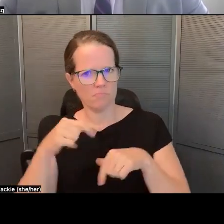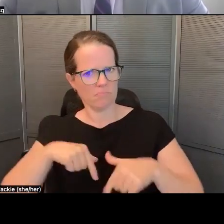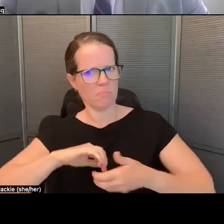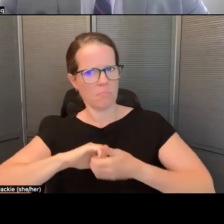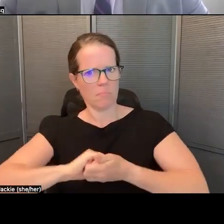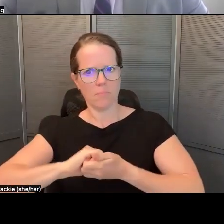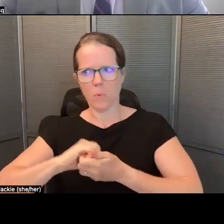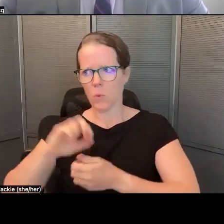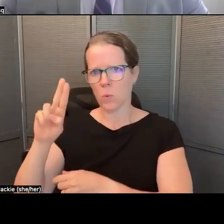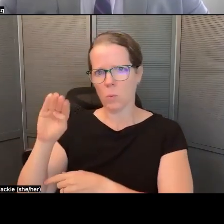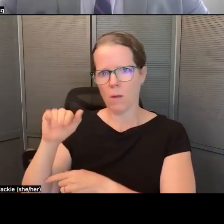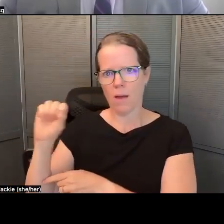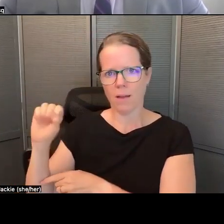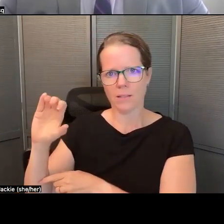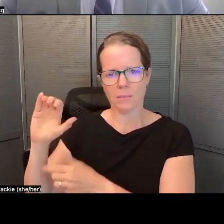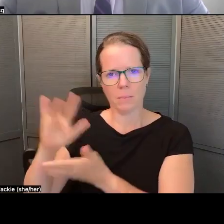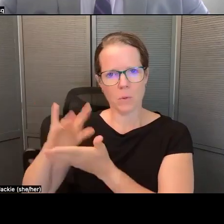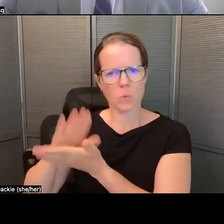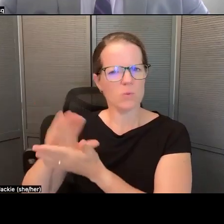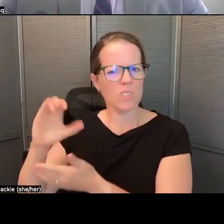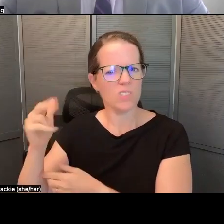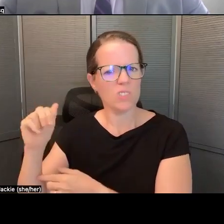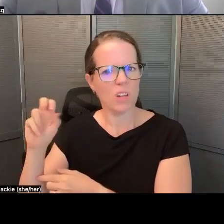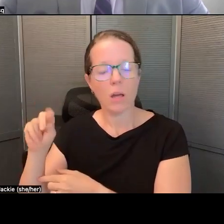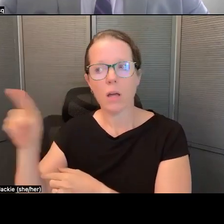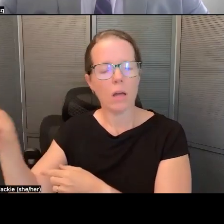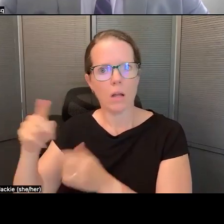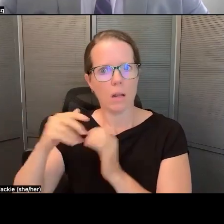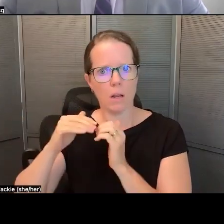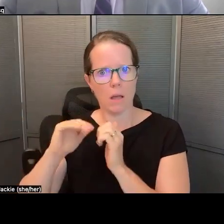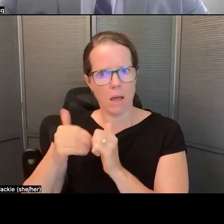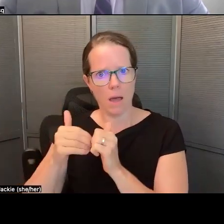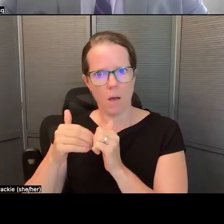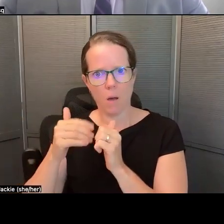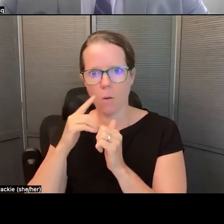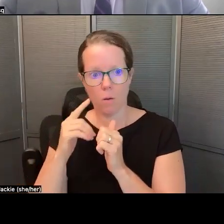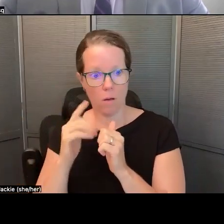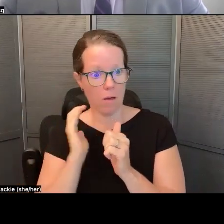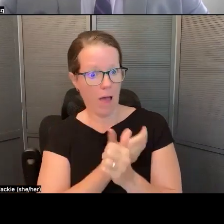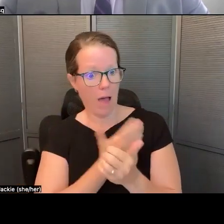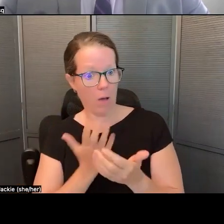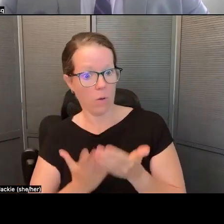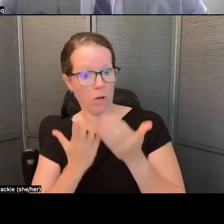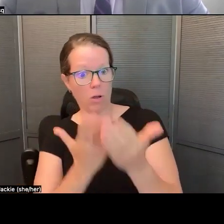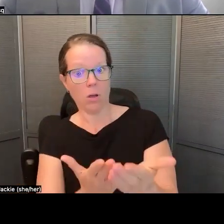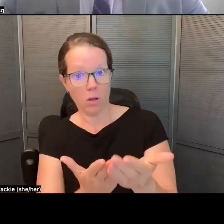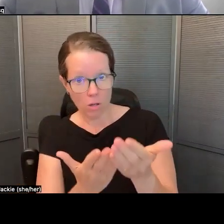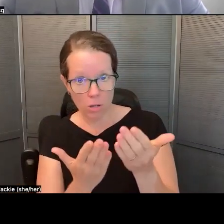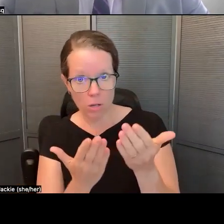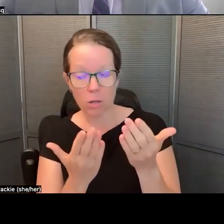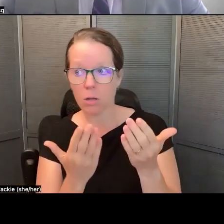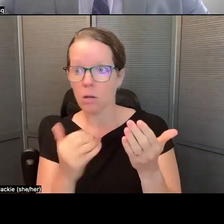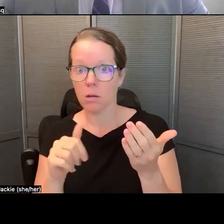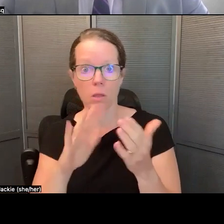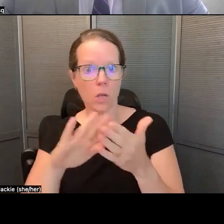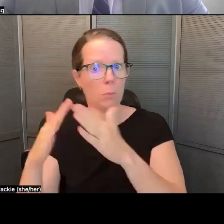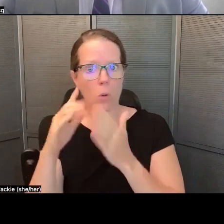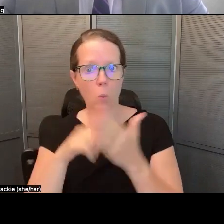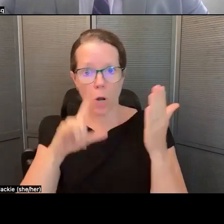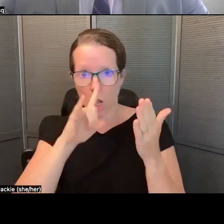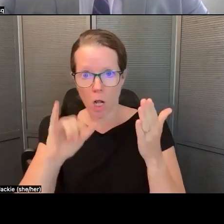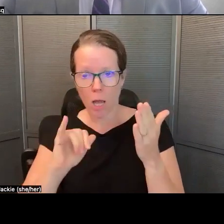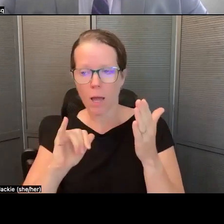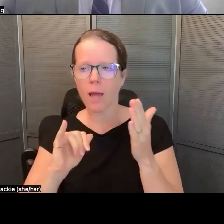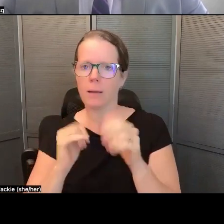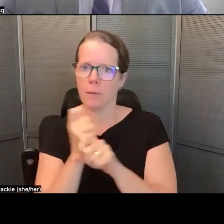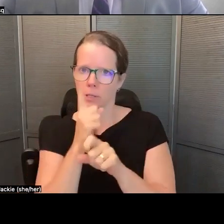to ensure that the programming that we're delivering in the community is being executed with fidelity to its design. First of all,